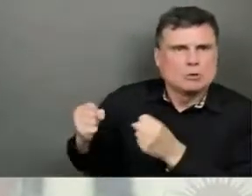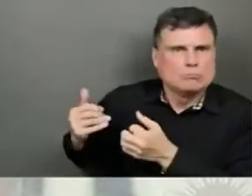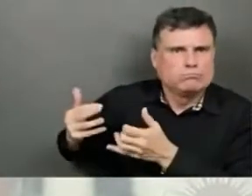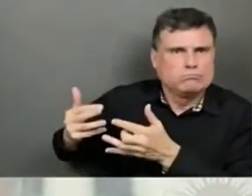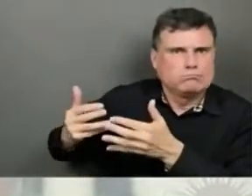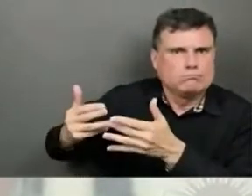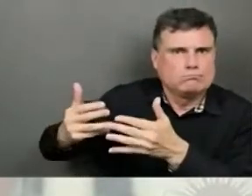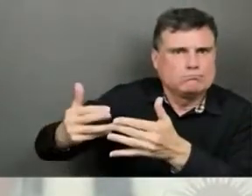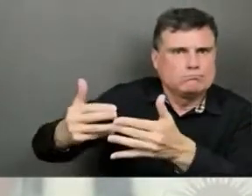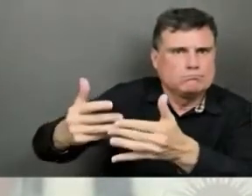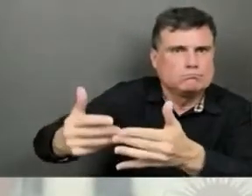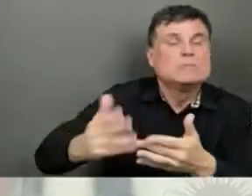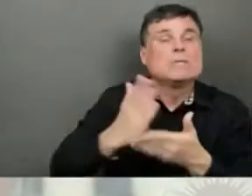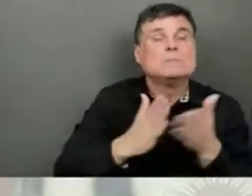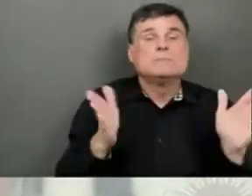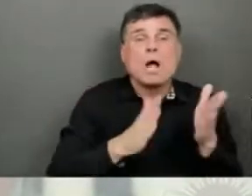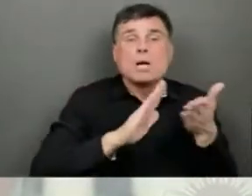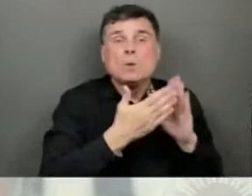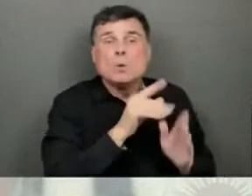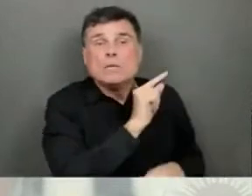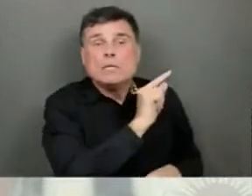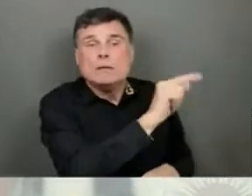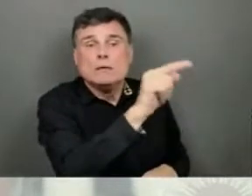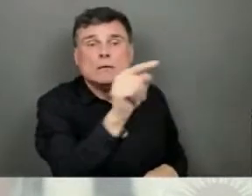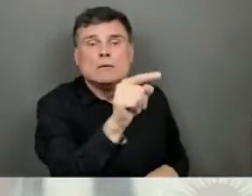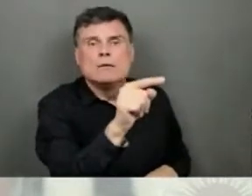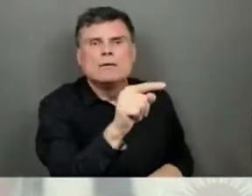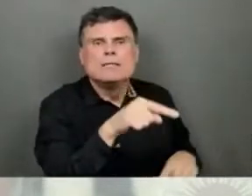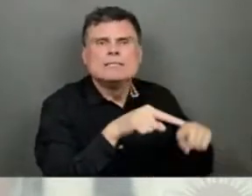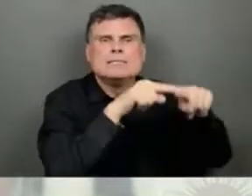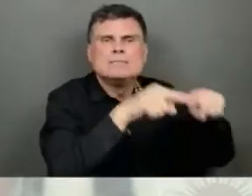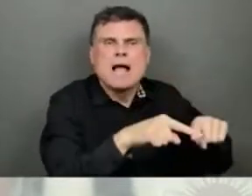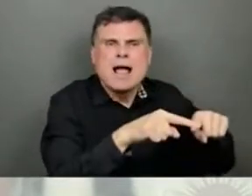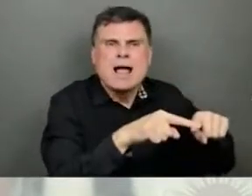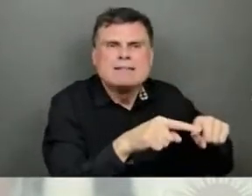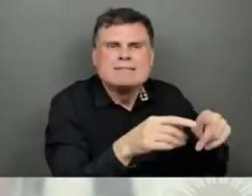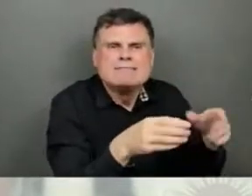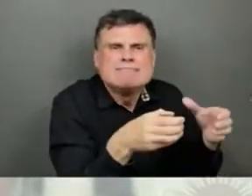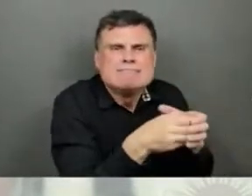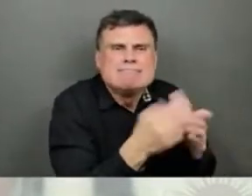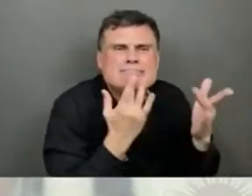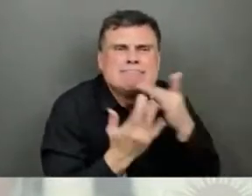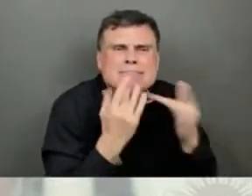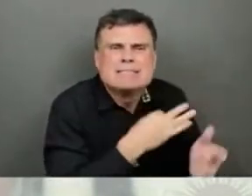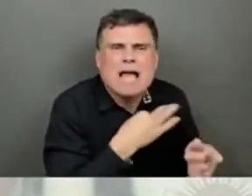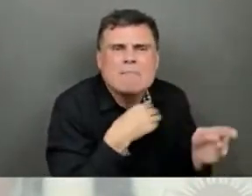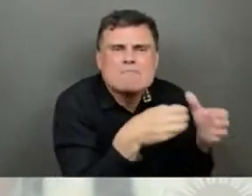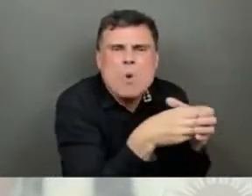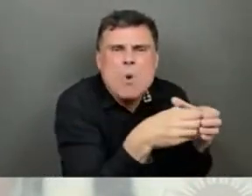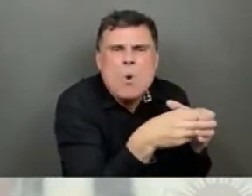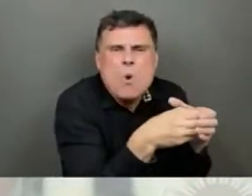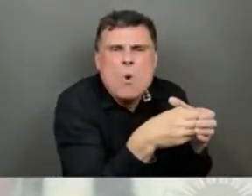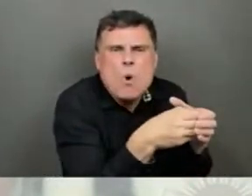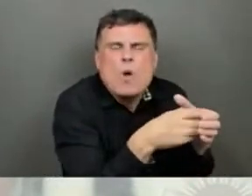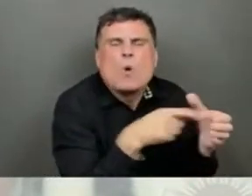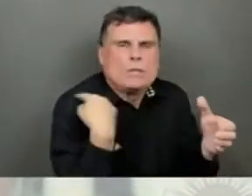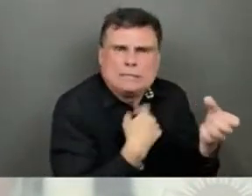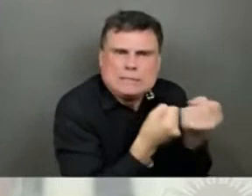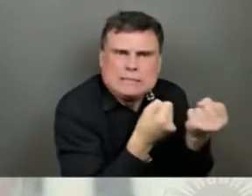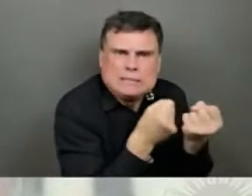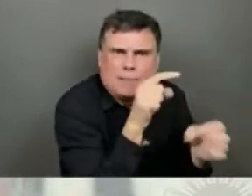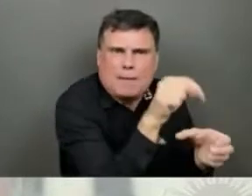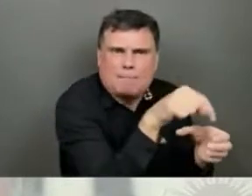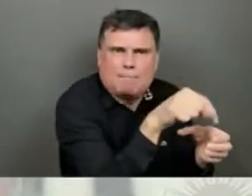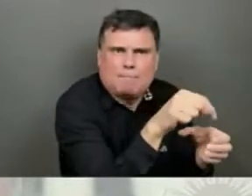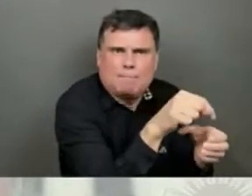of a facility depends on a relatively small number of people. When we see, as we see in the healthcare system,